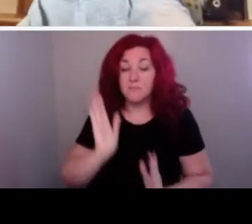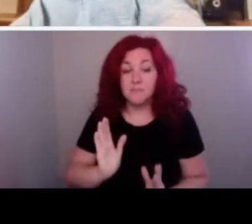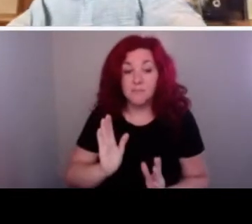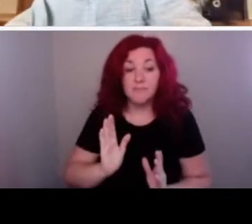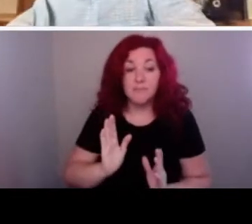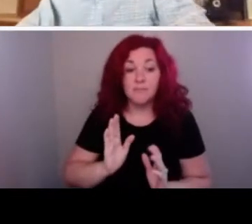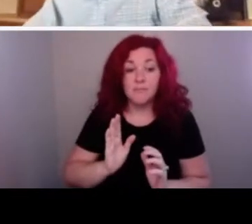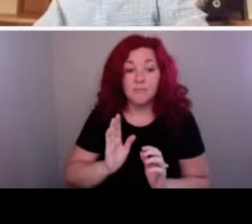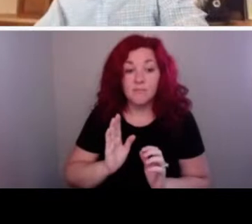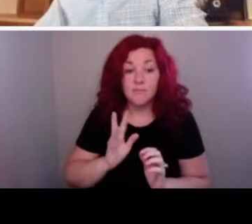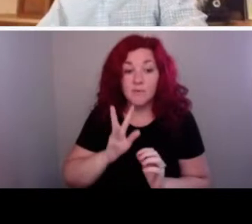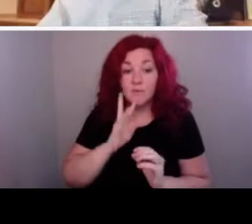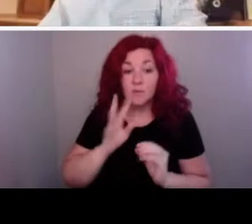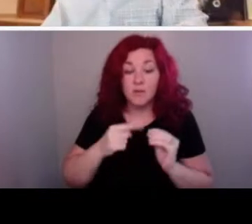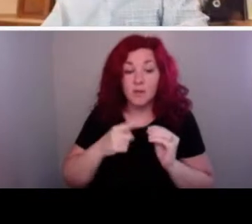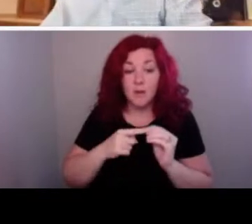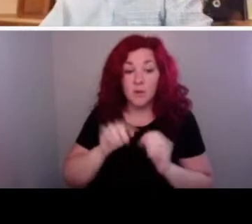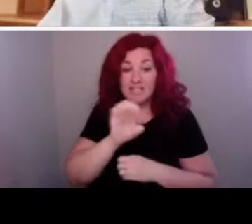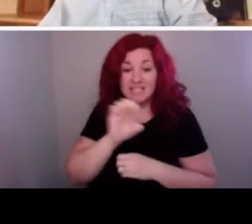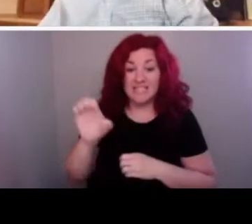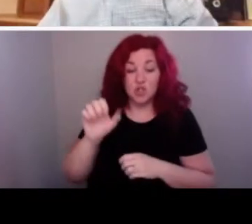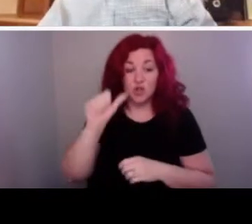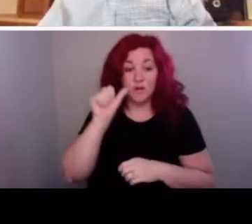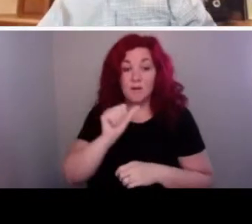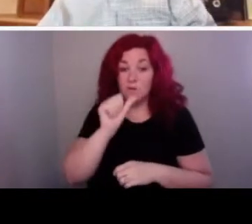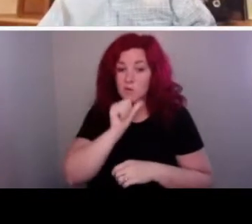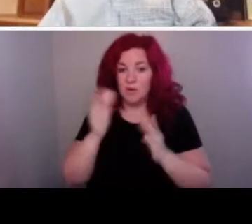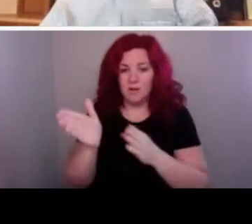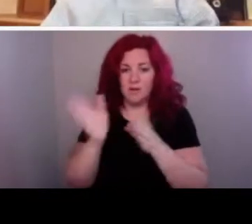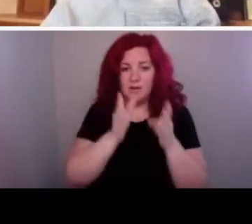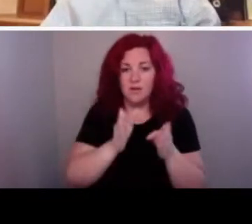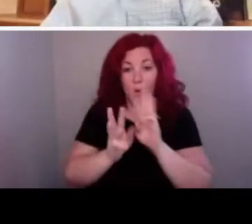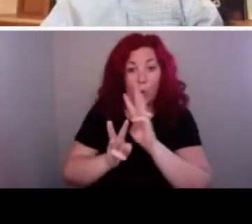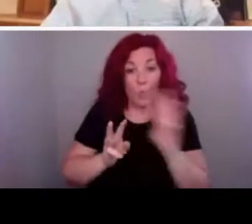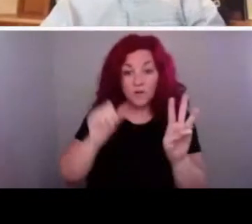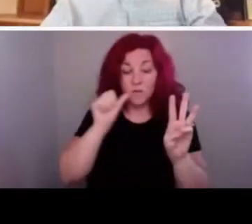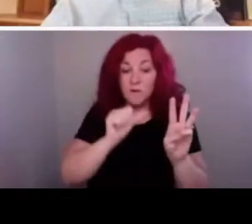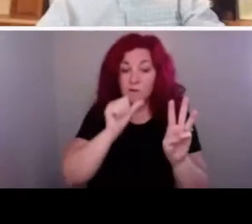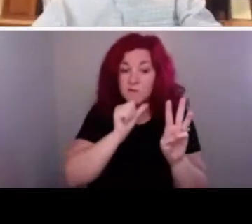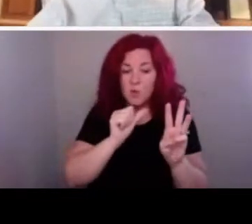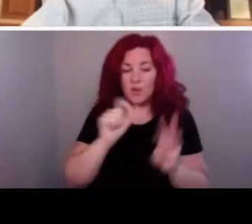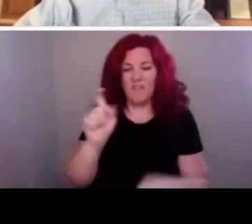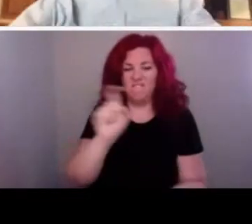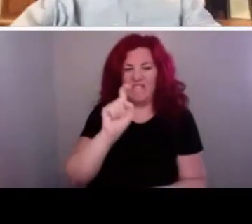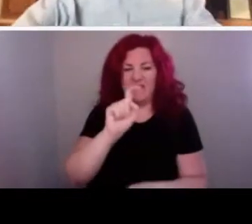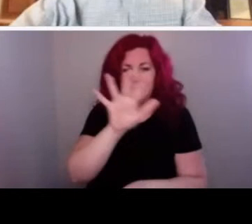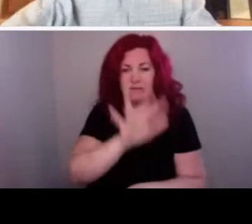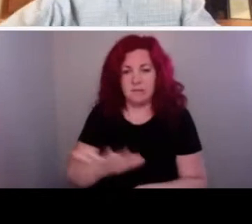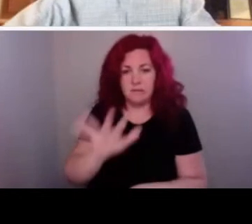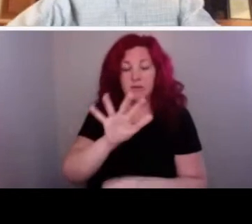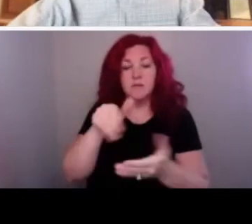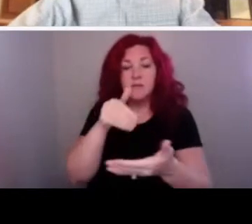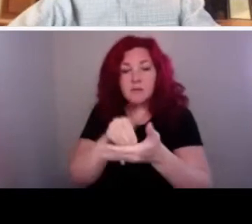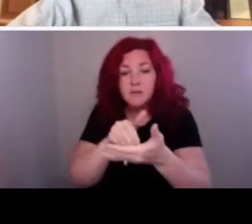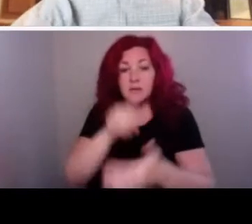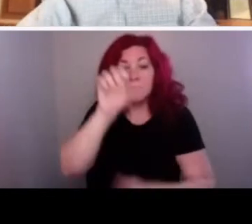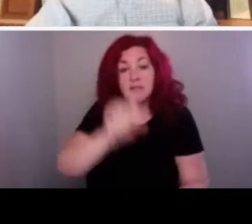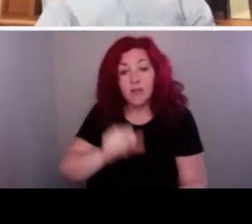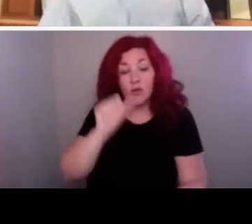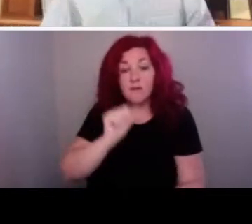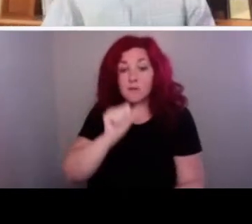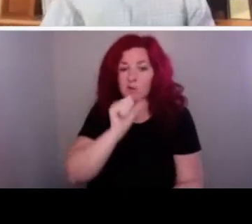talking about eastern arizona then western arizona then metro phoenix southern arizona and then northern